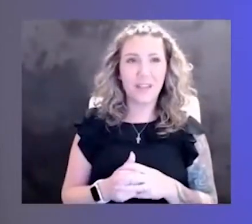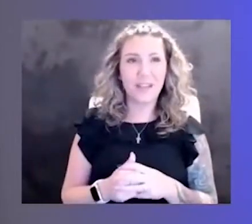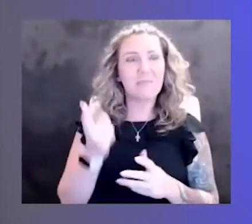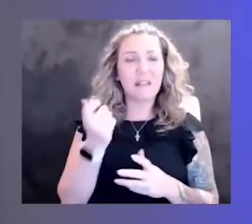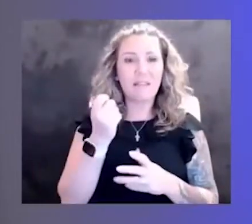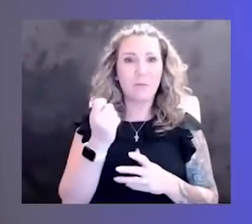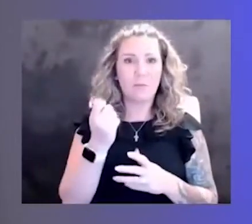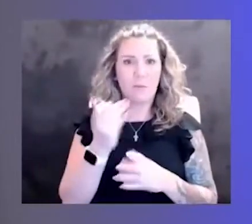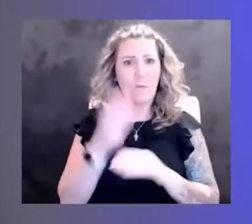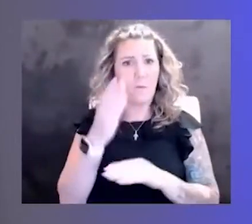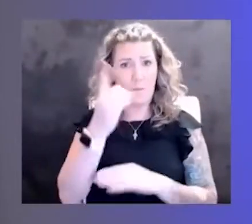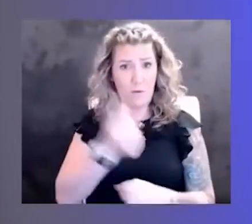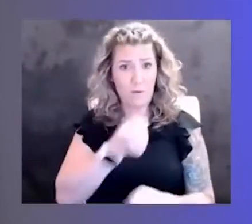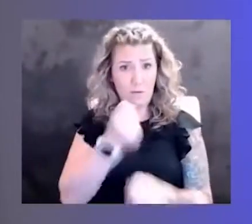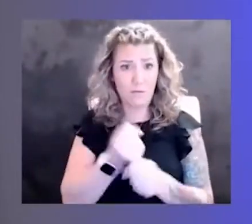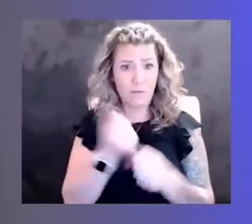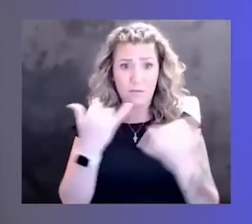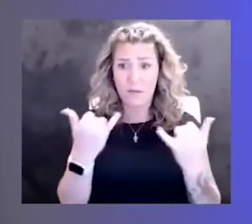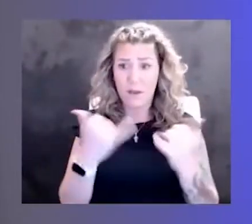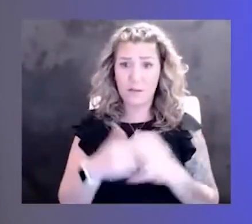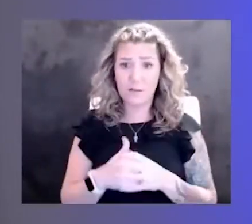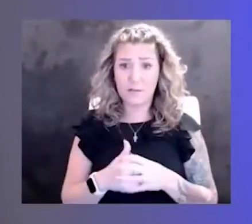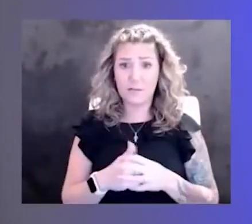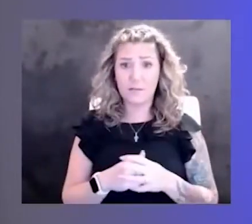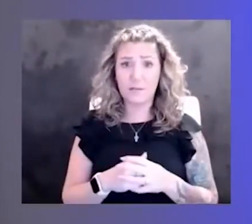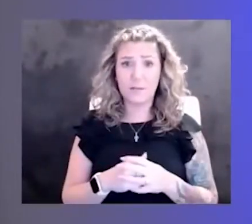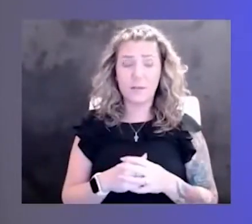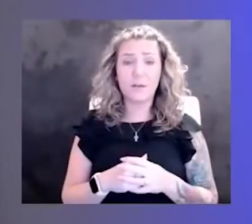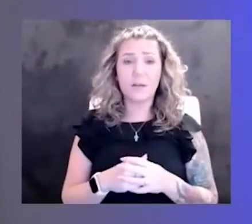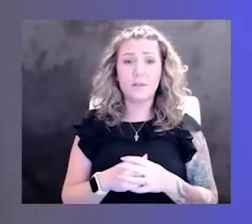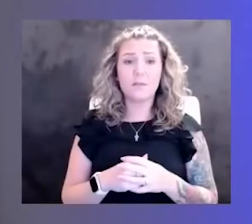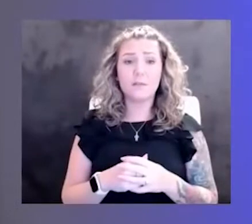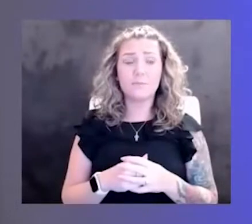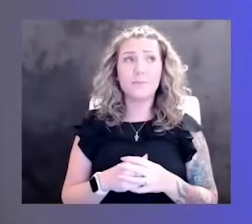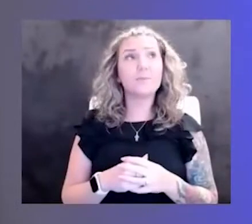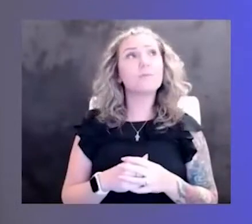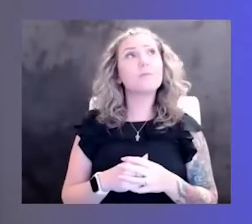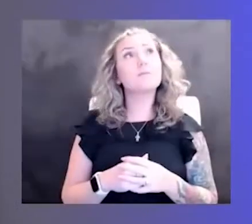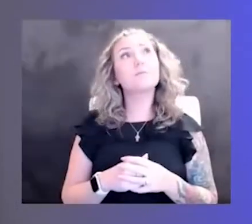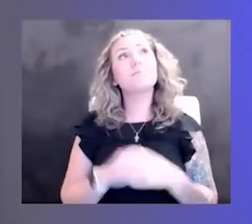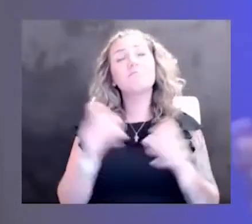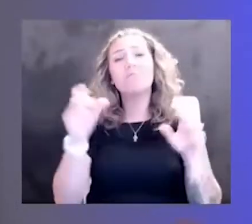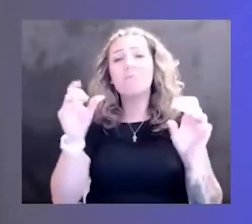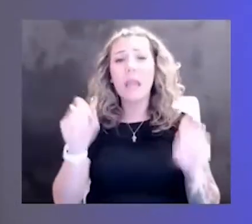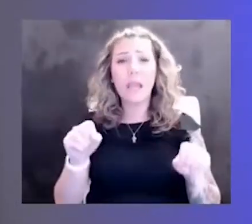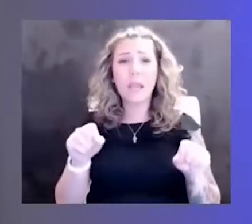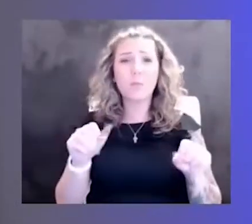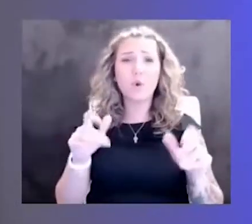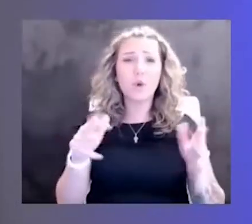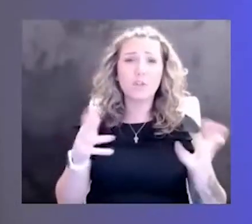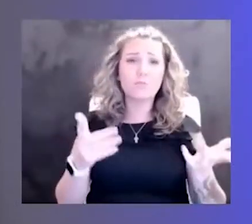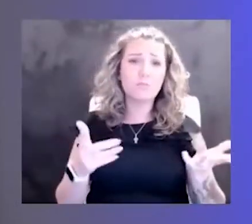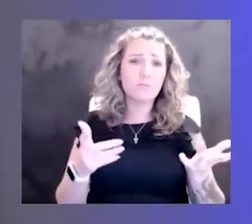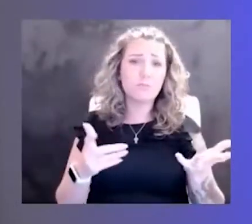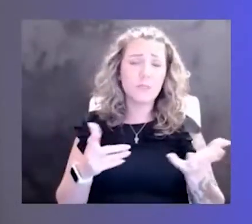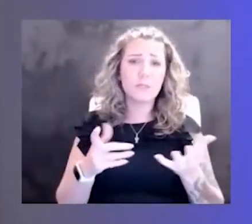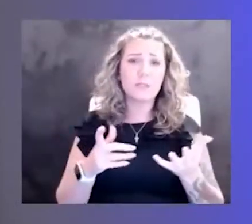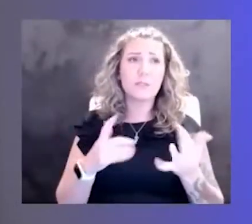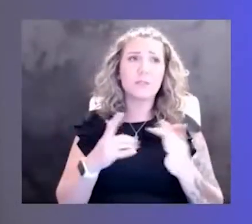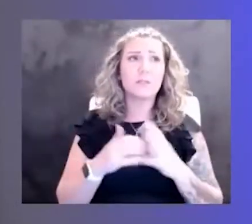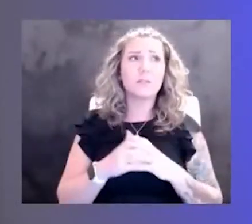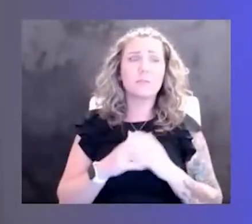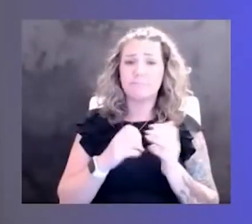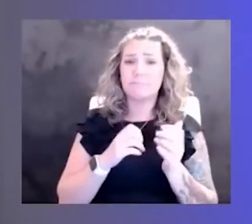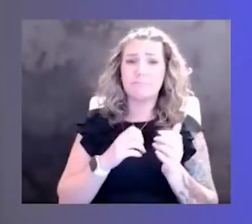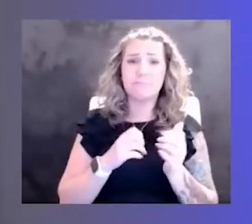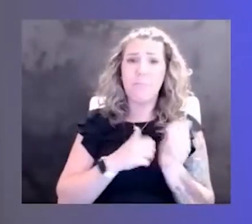now. Being able to pass and start implementing the COVID